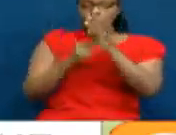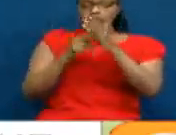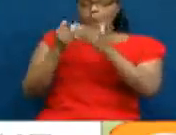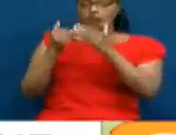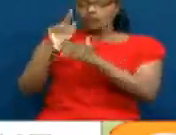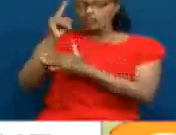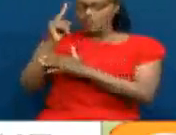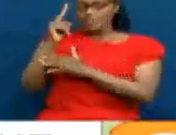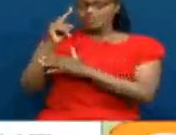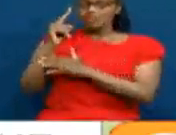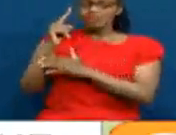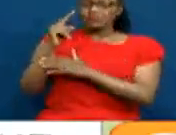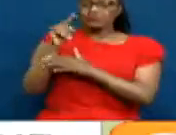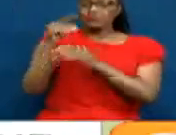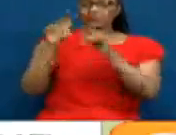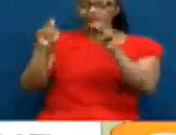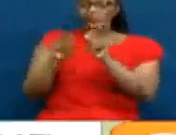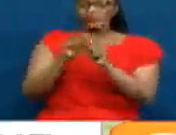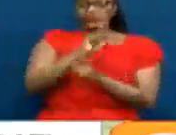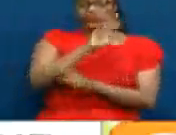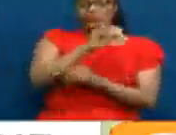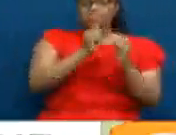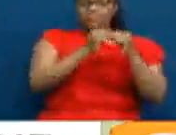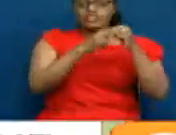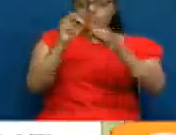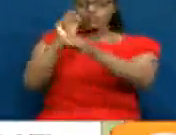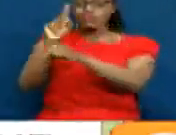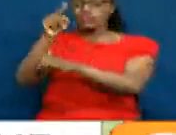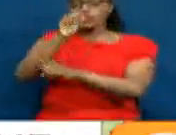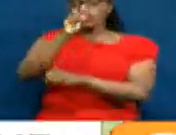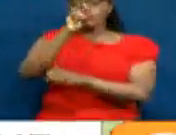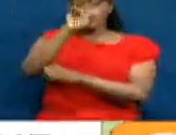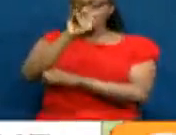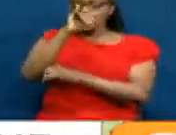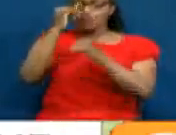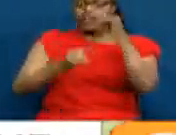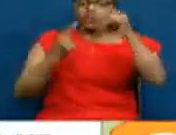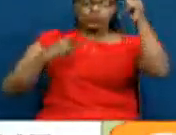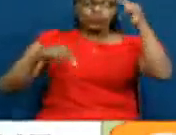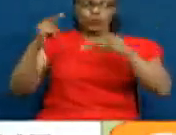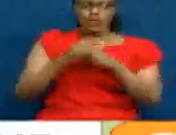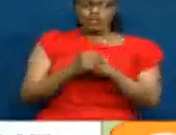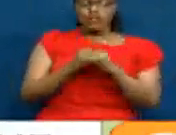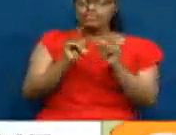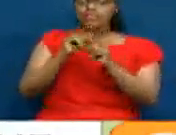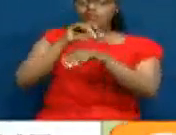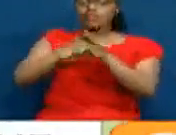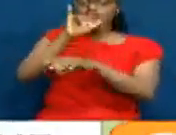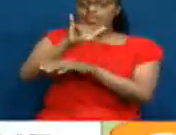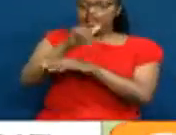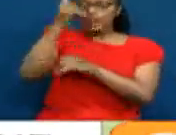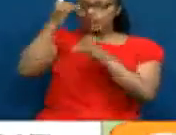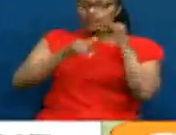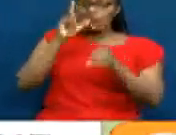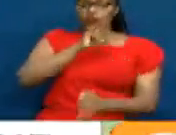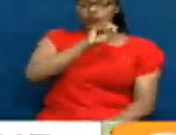second place KCB, whom they beat 17-12 in the first semi-final to grab the national crown. By reaching the cup final,